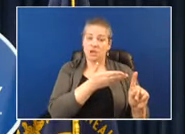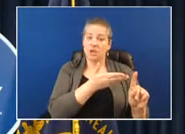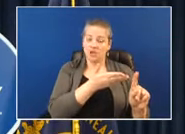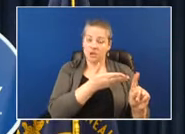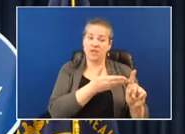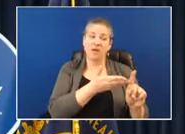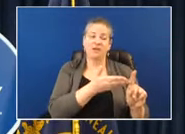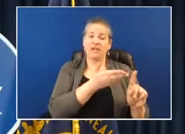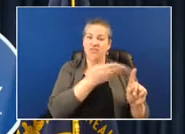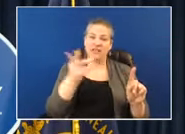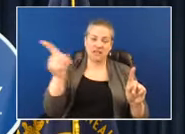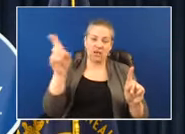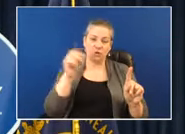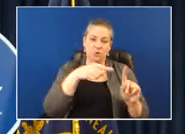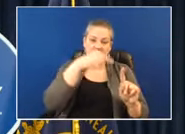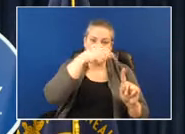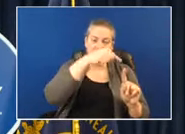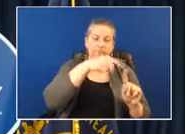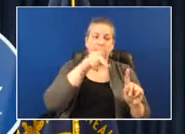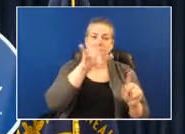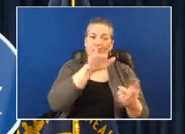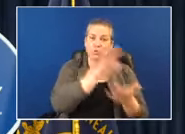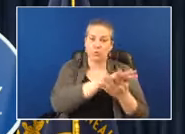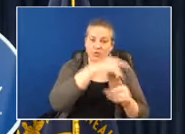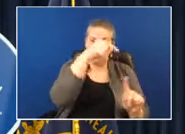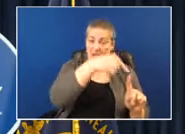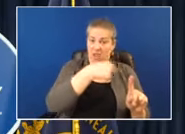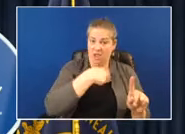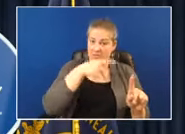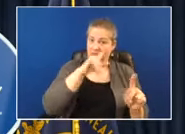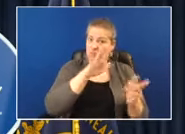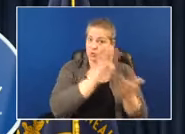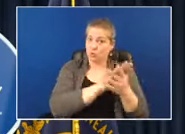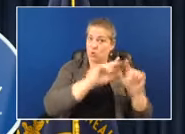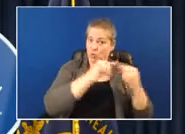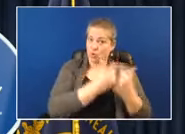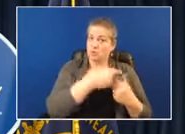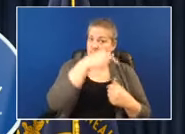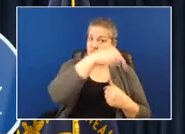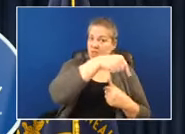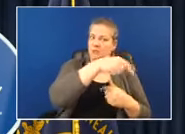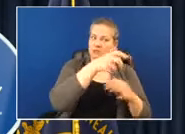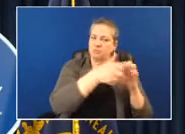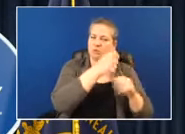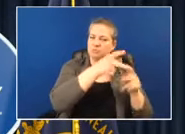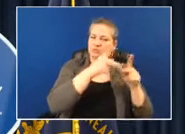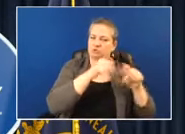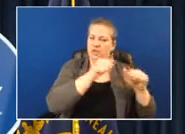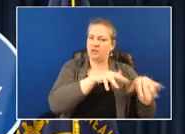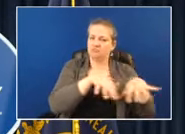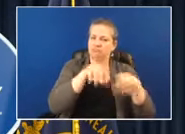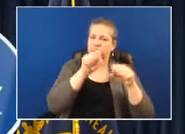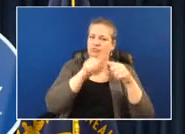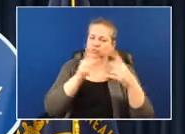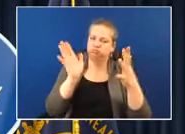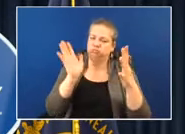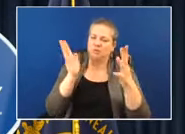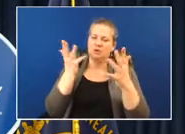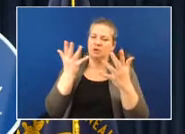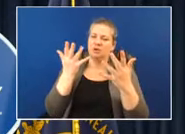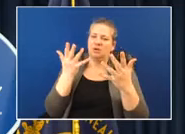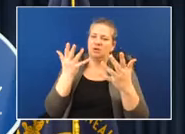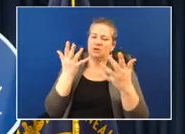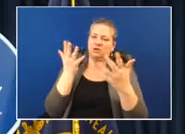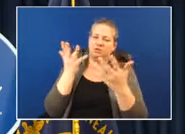they may be trying to do to public schools, those are public school groups that are likely in the best position to do that. But I expect, based on the vetoes